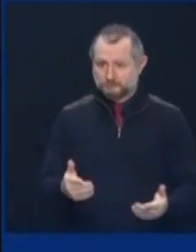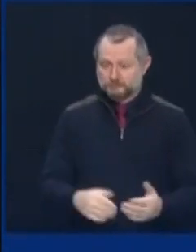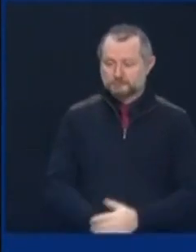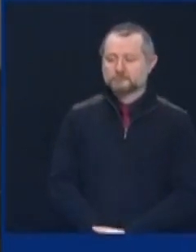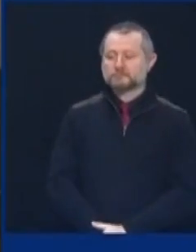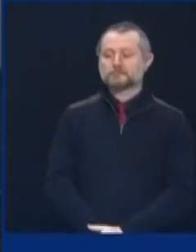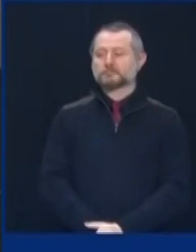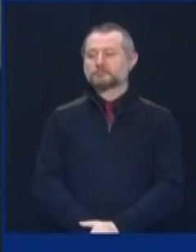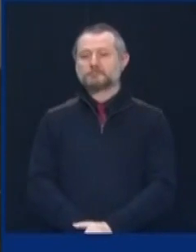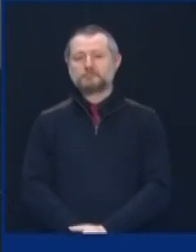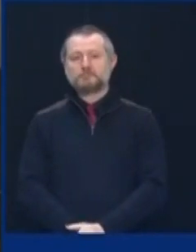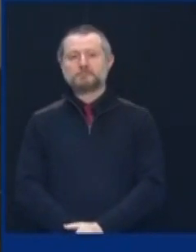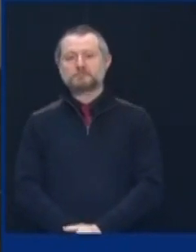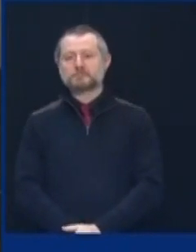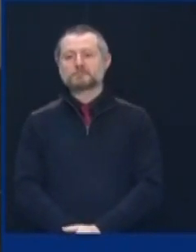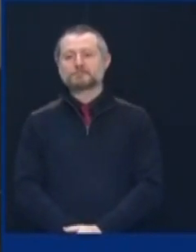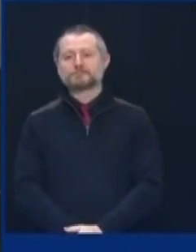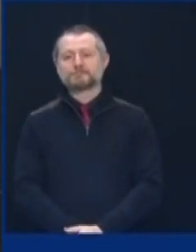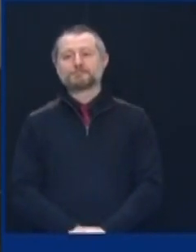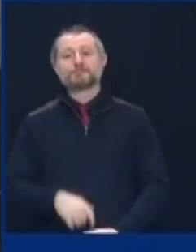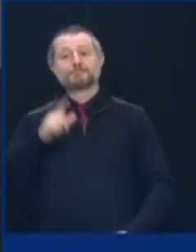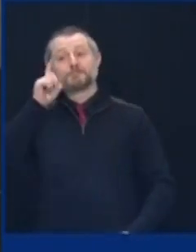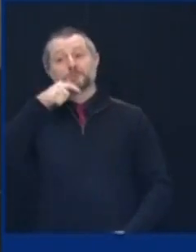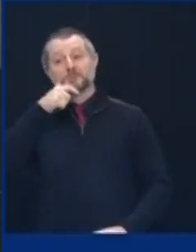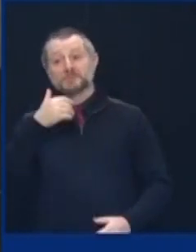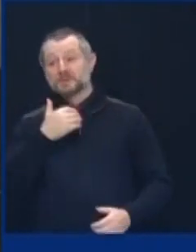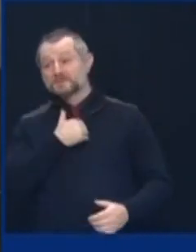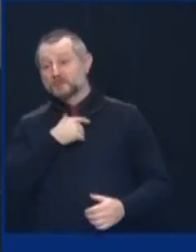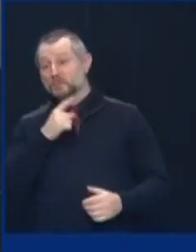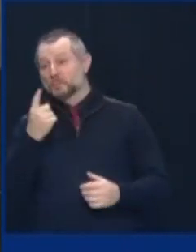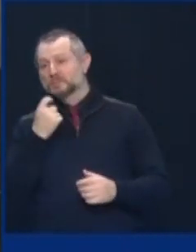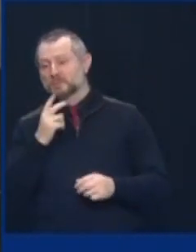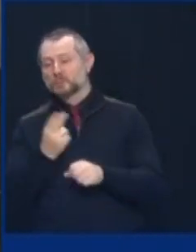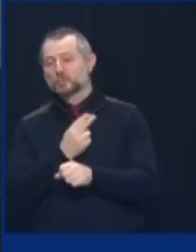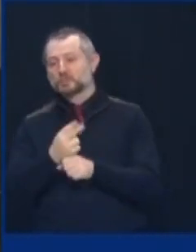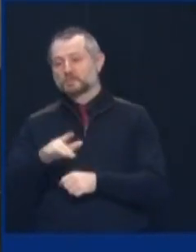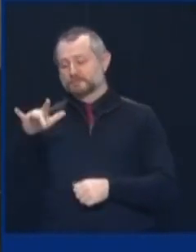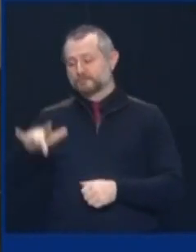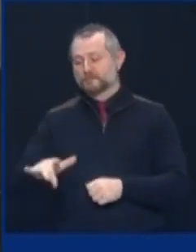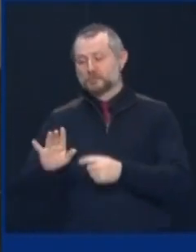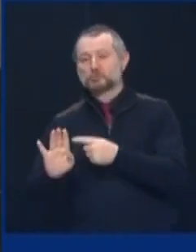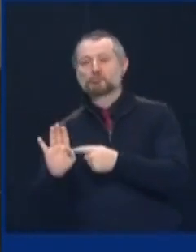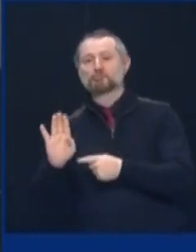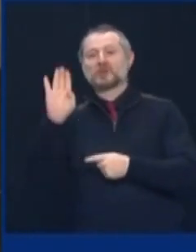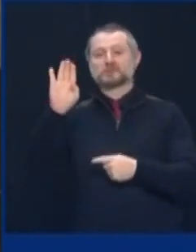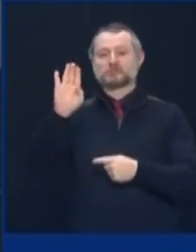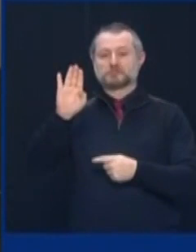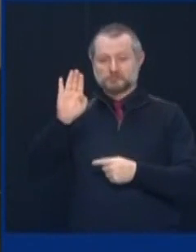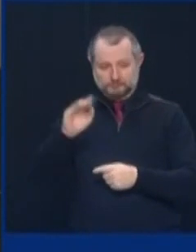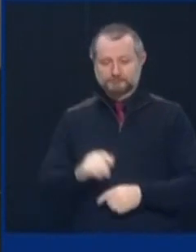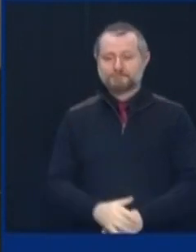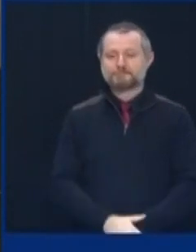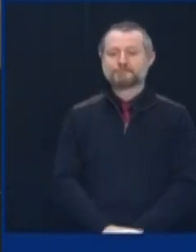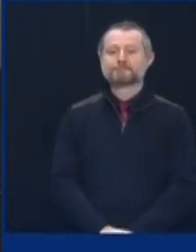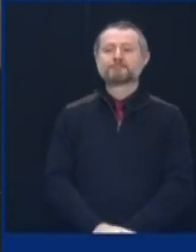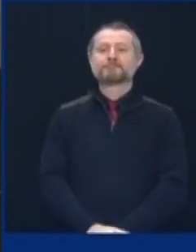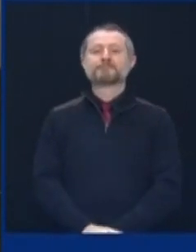Thank you, Governor. If you'd like to ask a question, please use the raise hand function at the bottom of your window. We'll take a moment to compile the Q&A